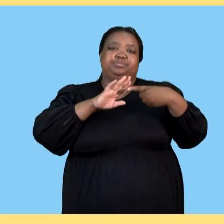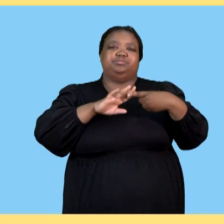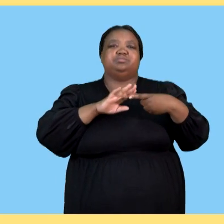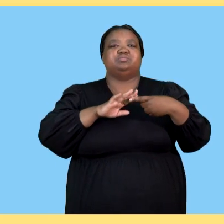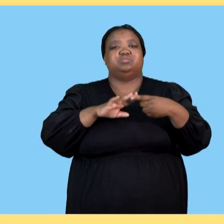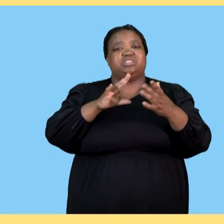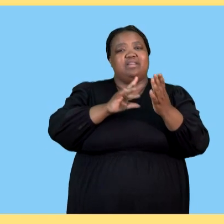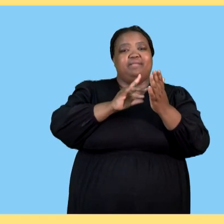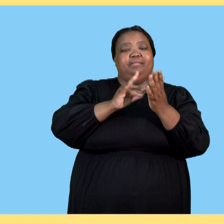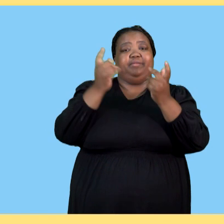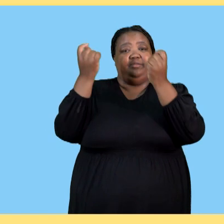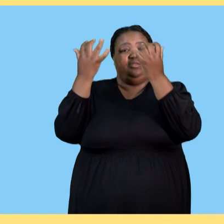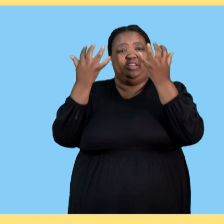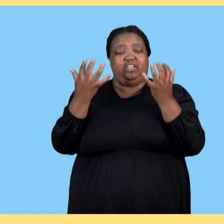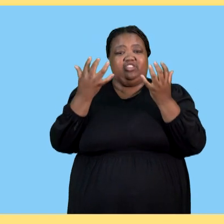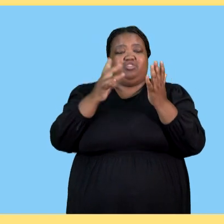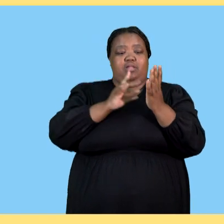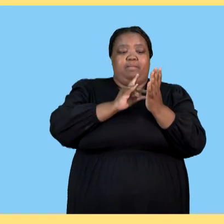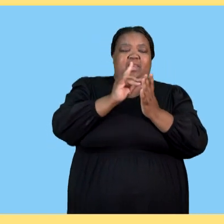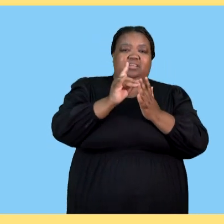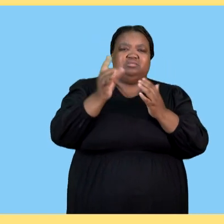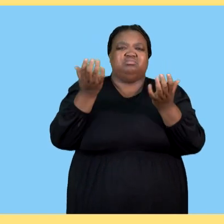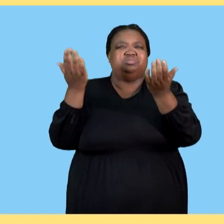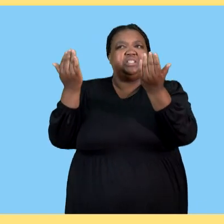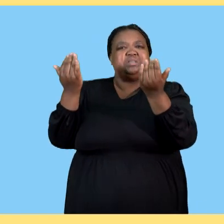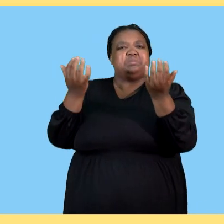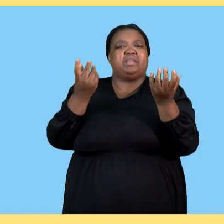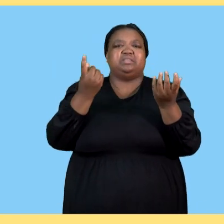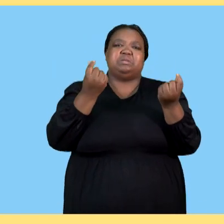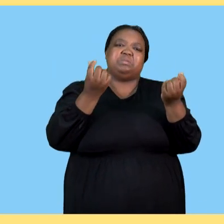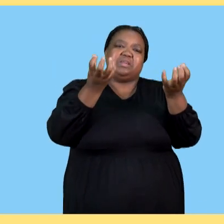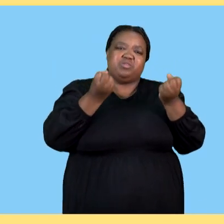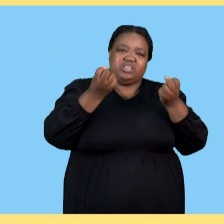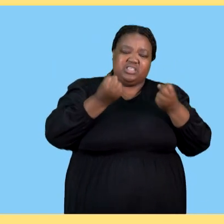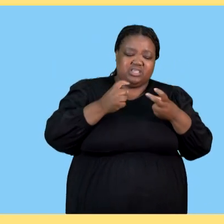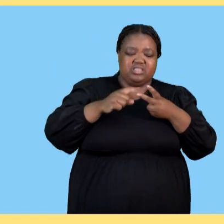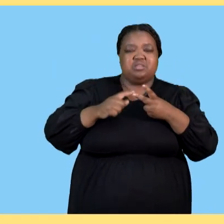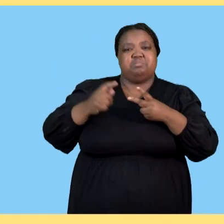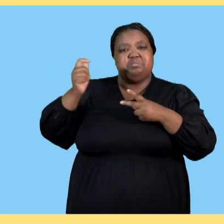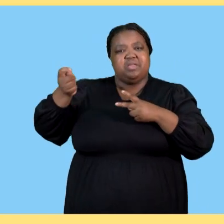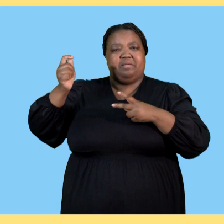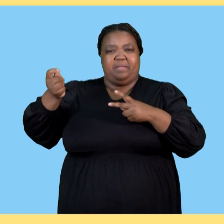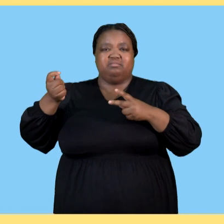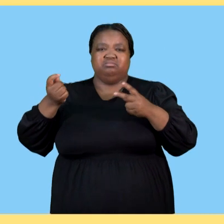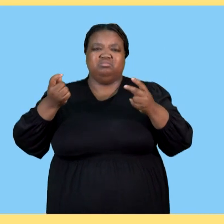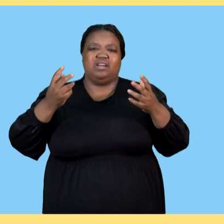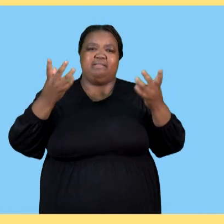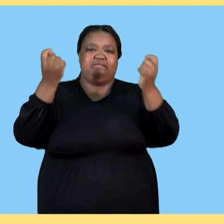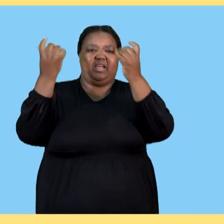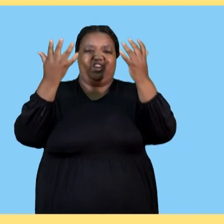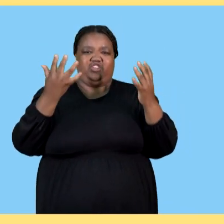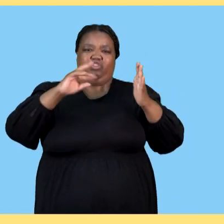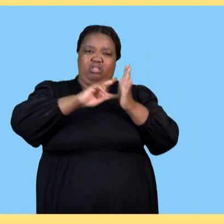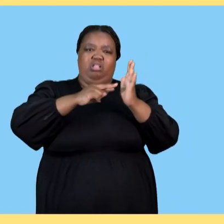Number one, I would say it is a financial plan of expected receipts and payments. So this is number one, why we